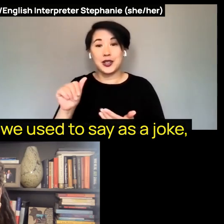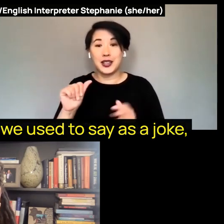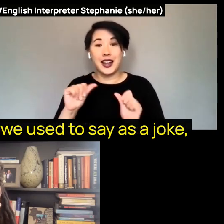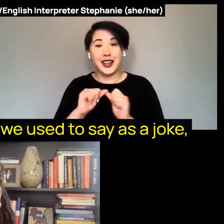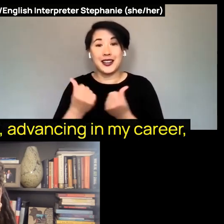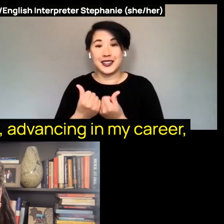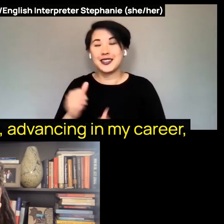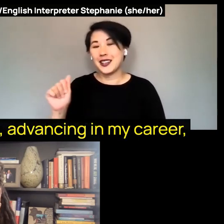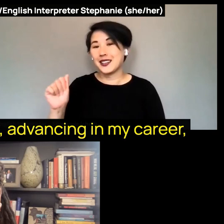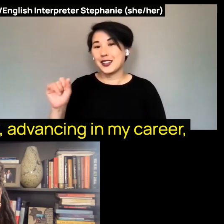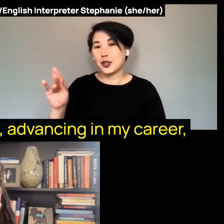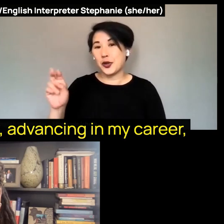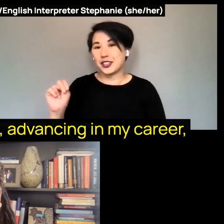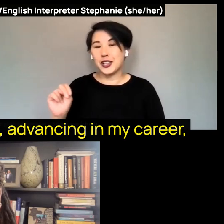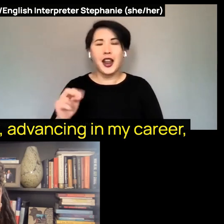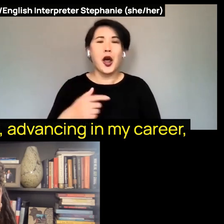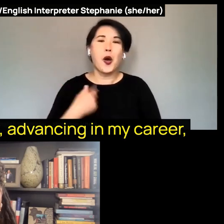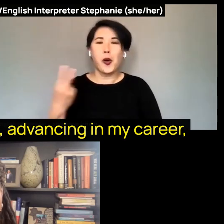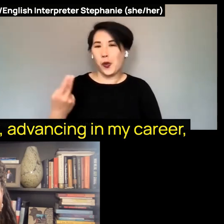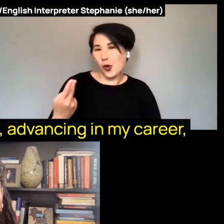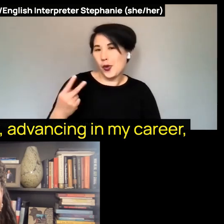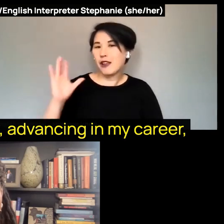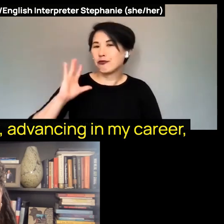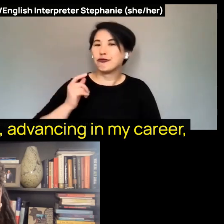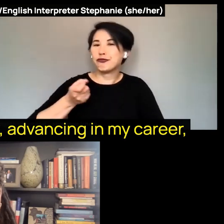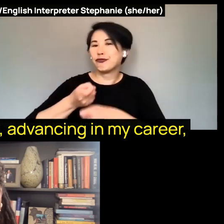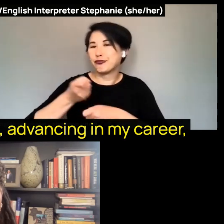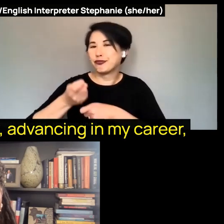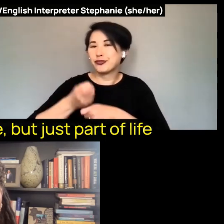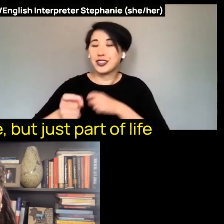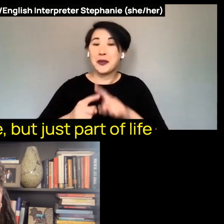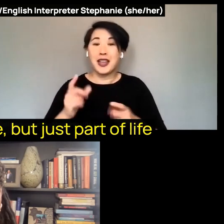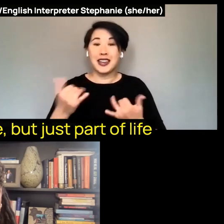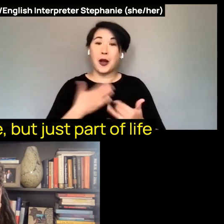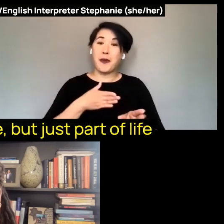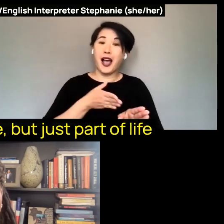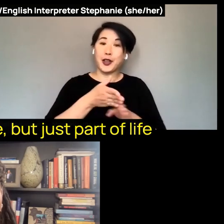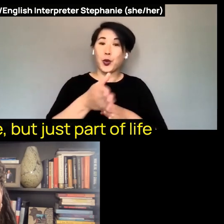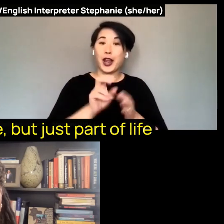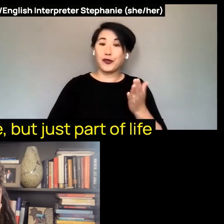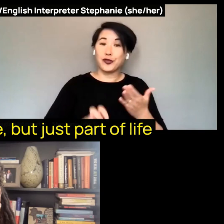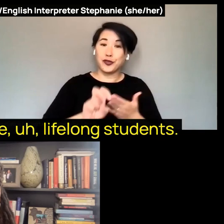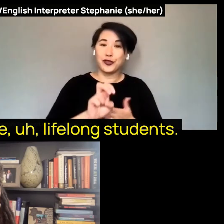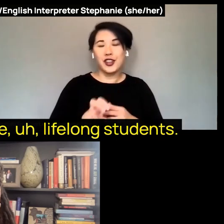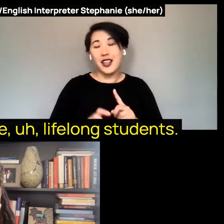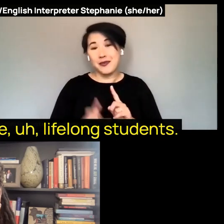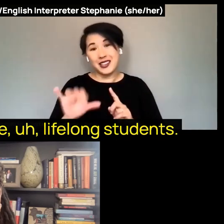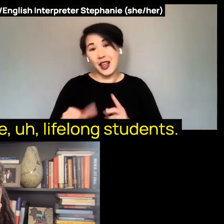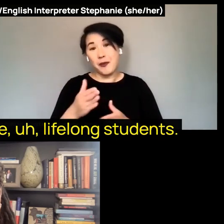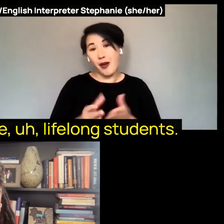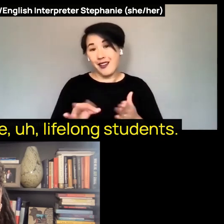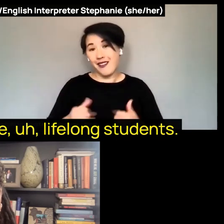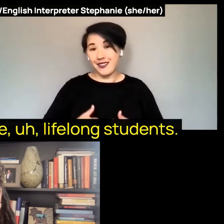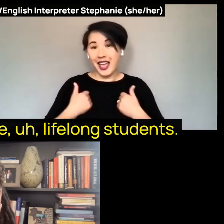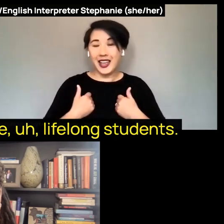we used to say as a joke, but I think as I'm like advancing in my career, it's like less of a joke, but just part of life around, you